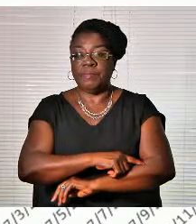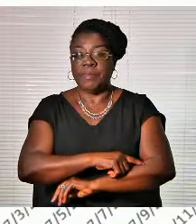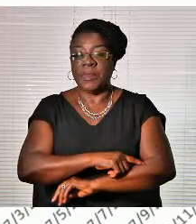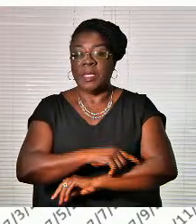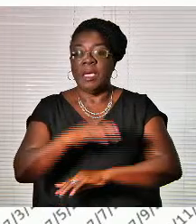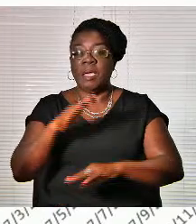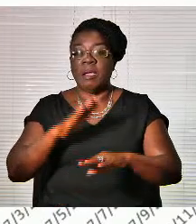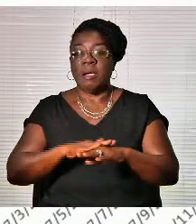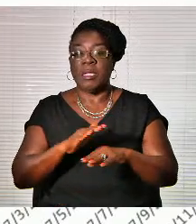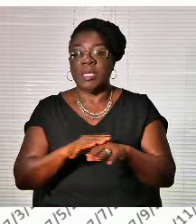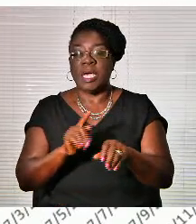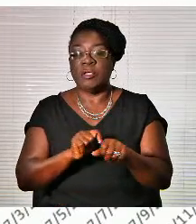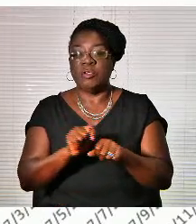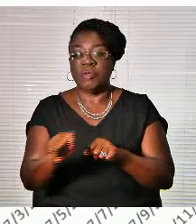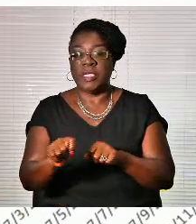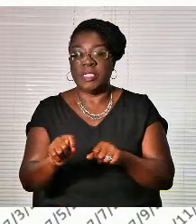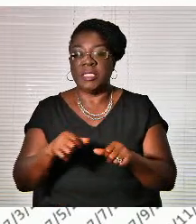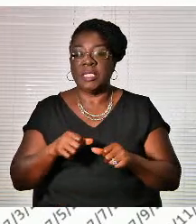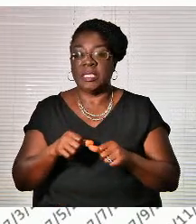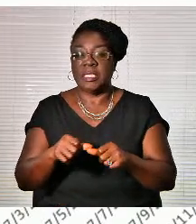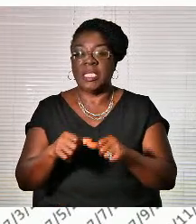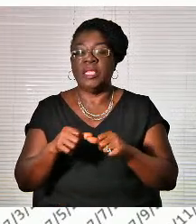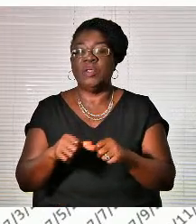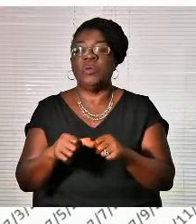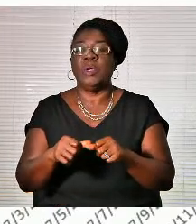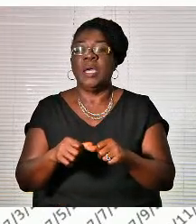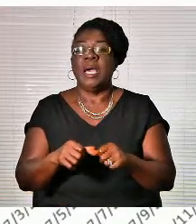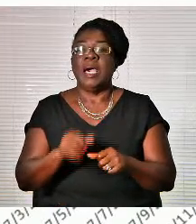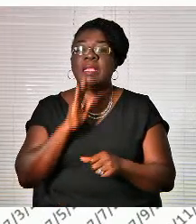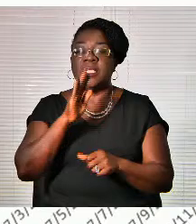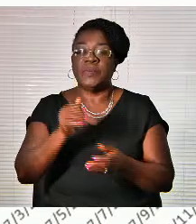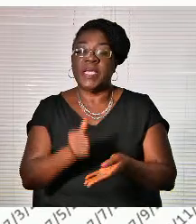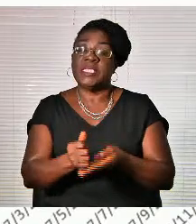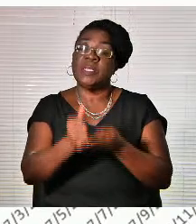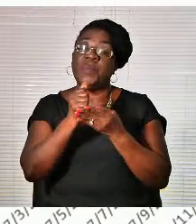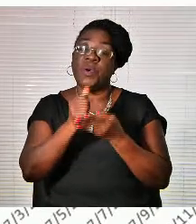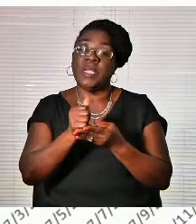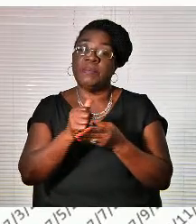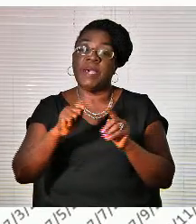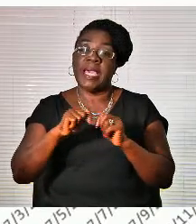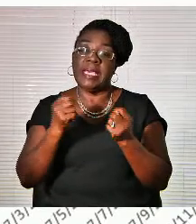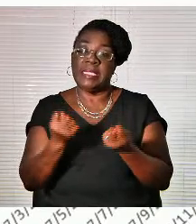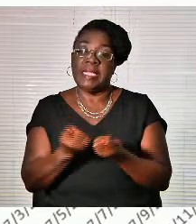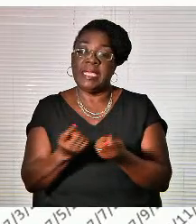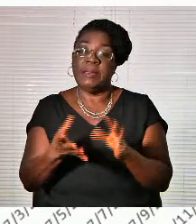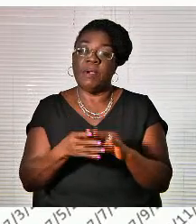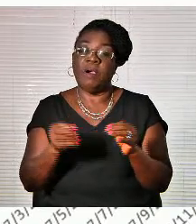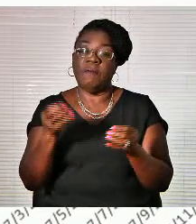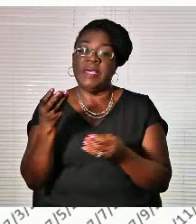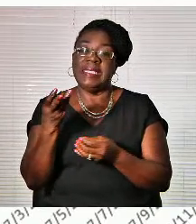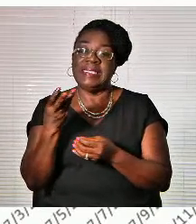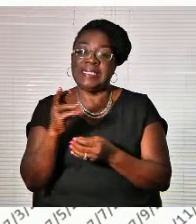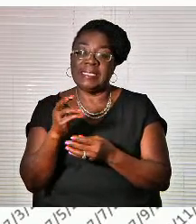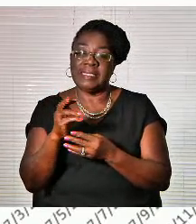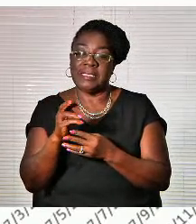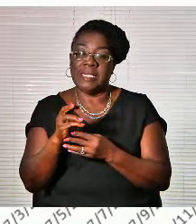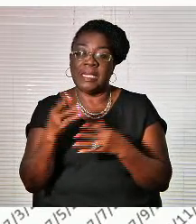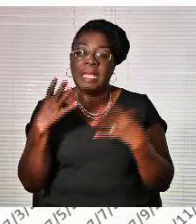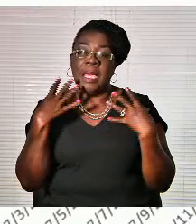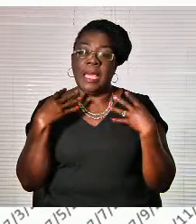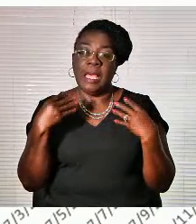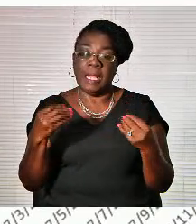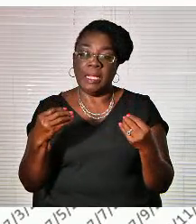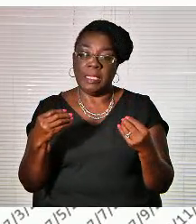Contact tracing efforts continue and is being supported by a team of 16 core public health